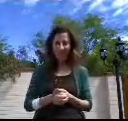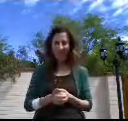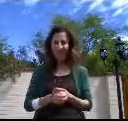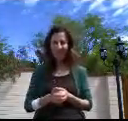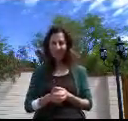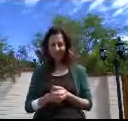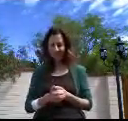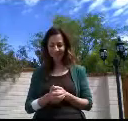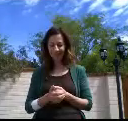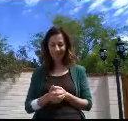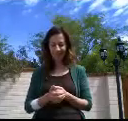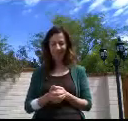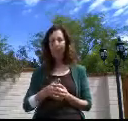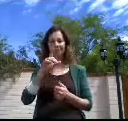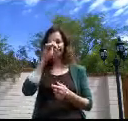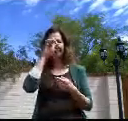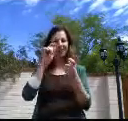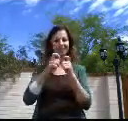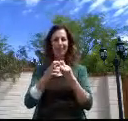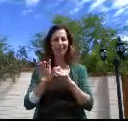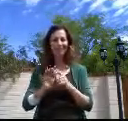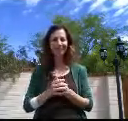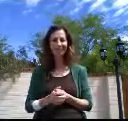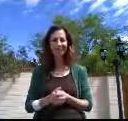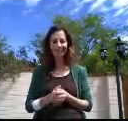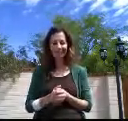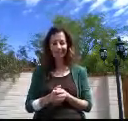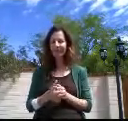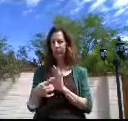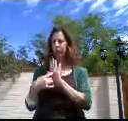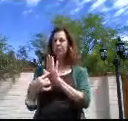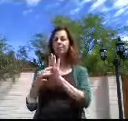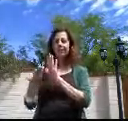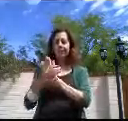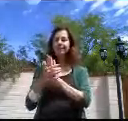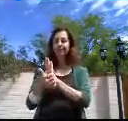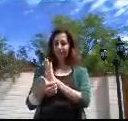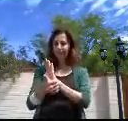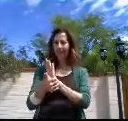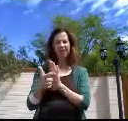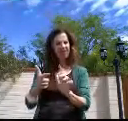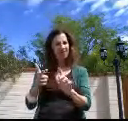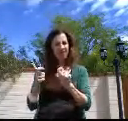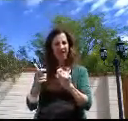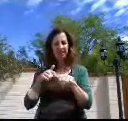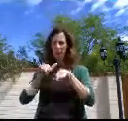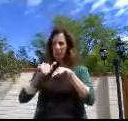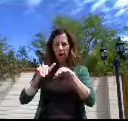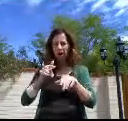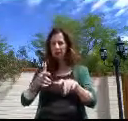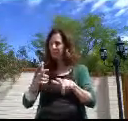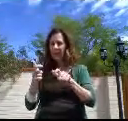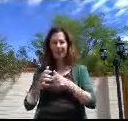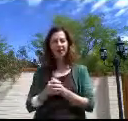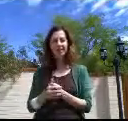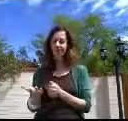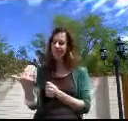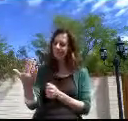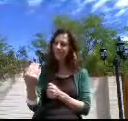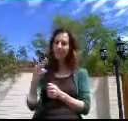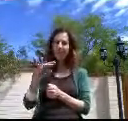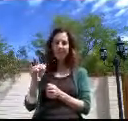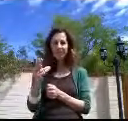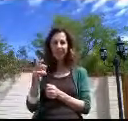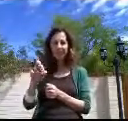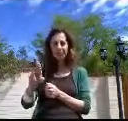it. Oh. Change his mind. Change his mind. He wants to show you his skills of how fast he can walk the runway.